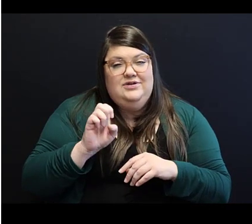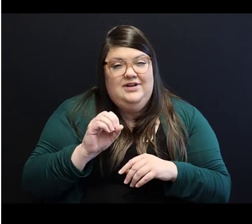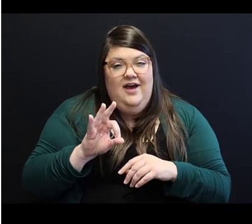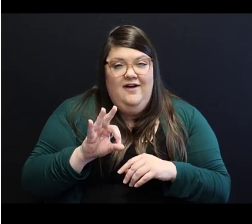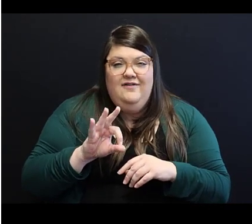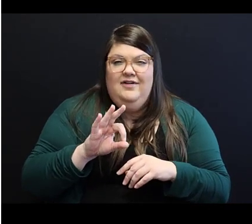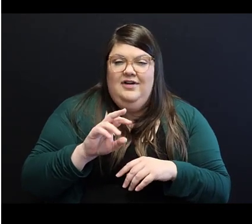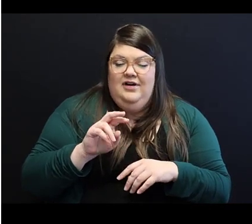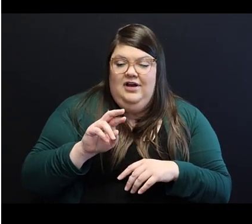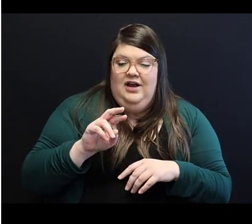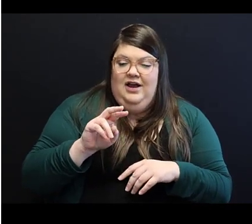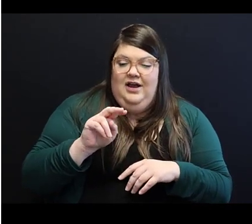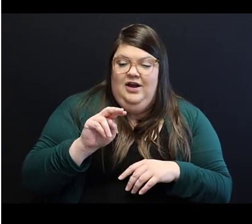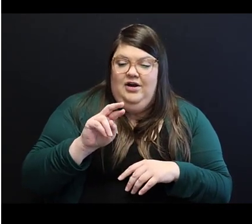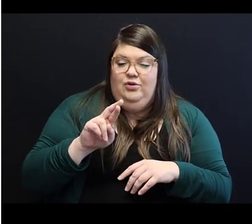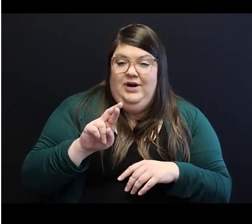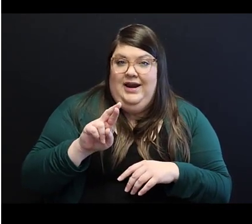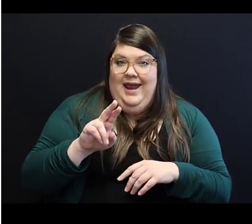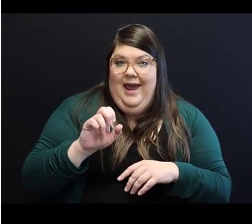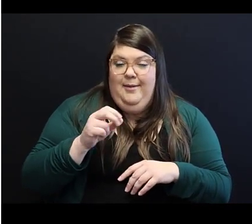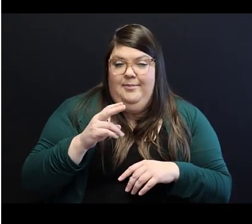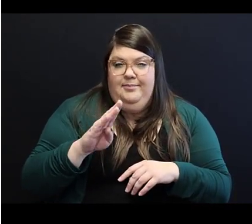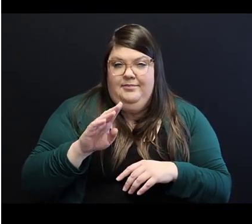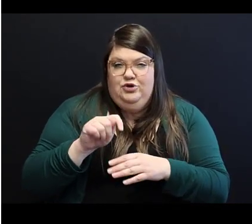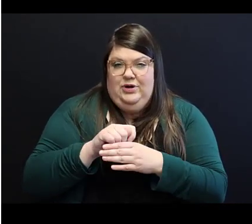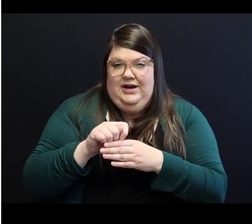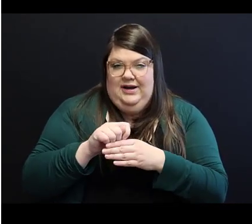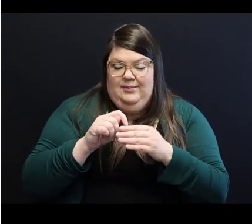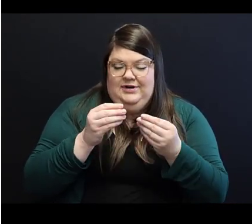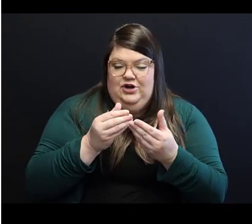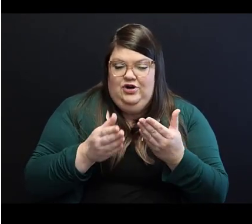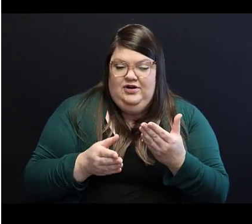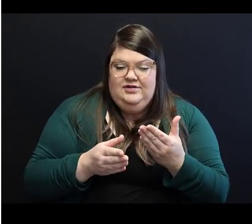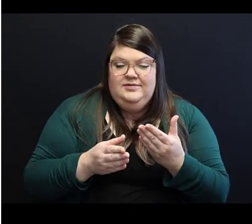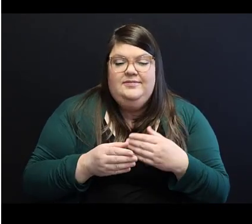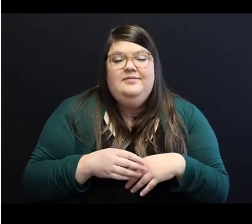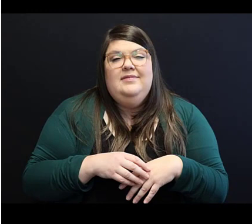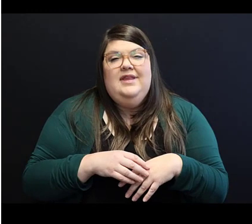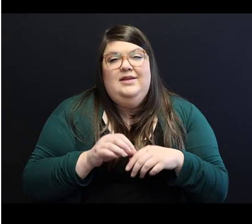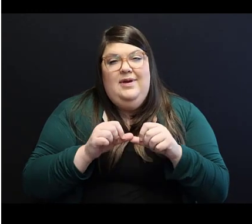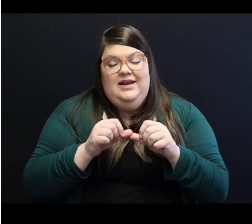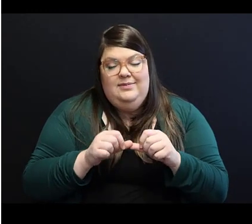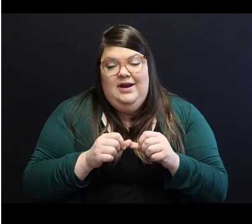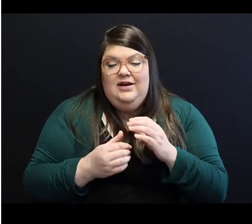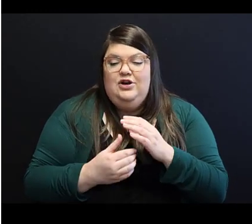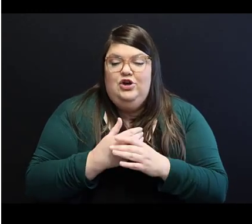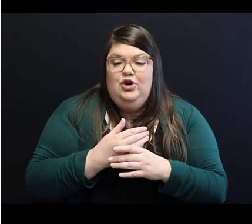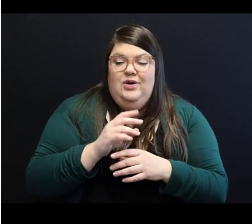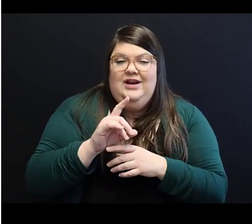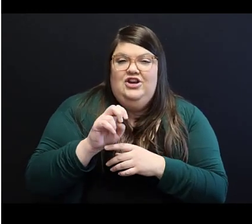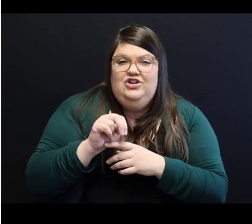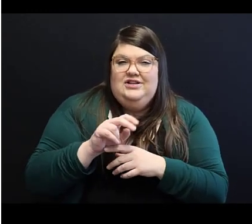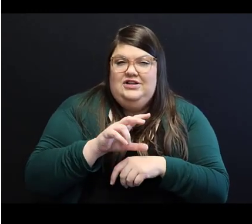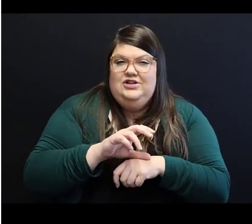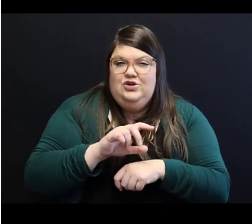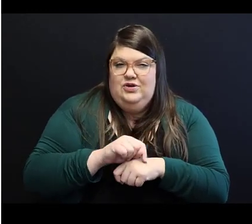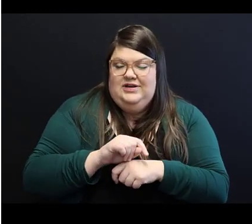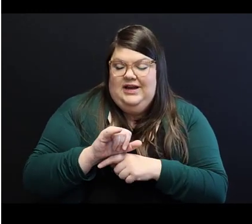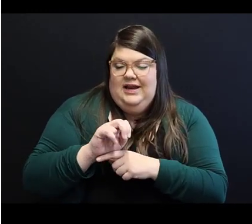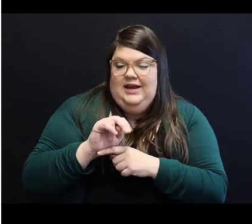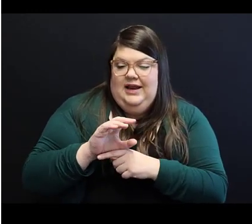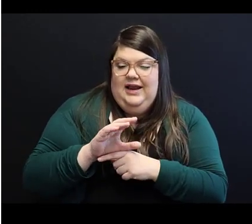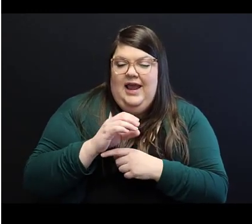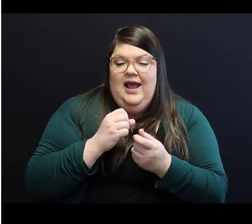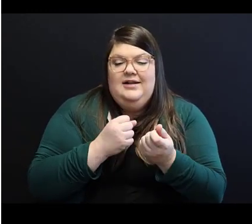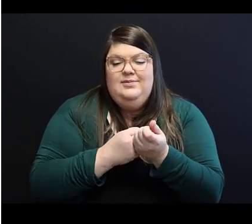NCRTM, is maintained by New Editions Consulting Incorporated and sponsored by the U.S. Department of